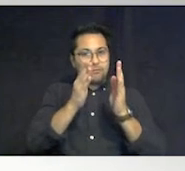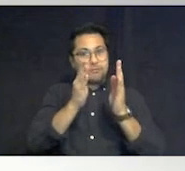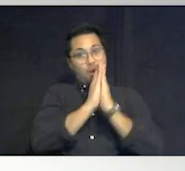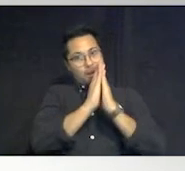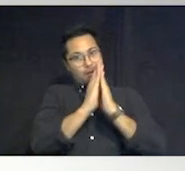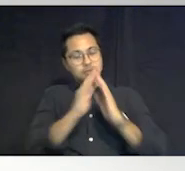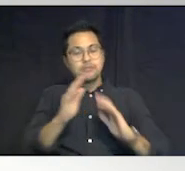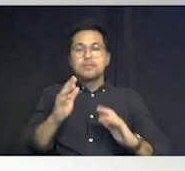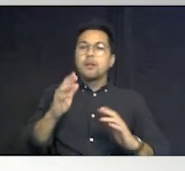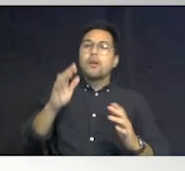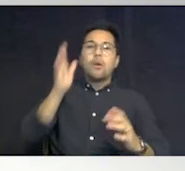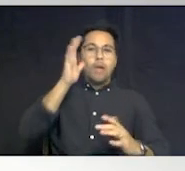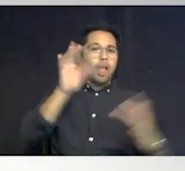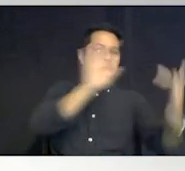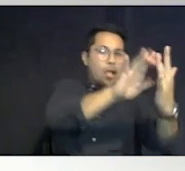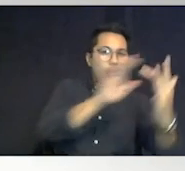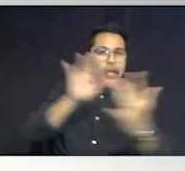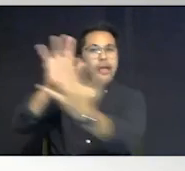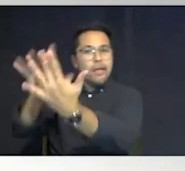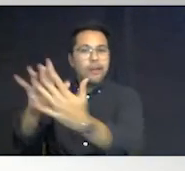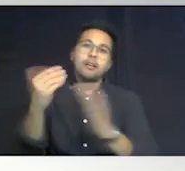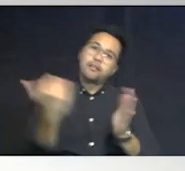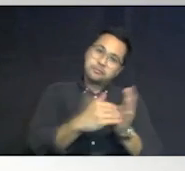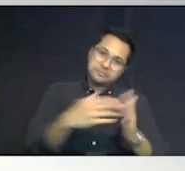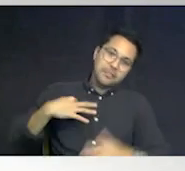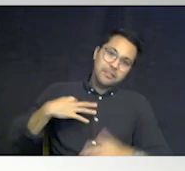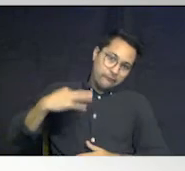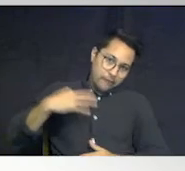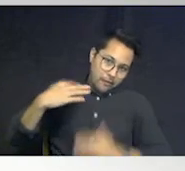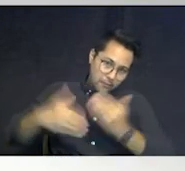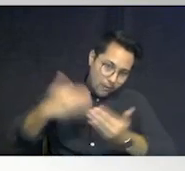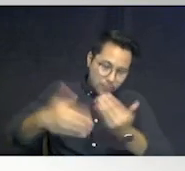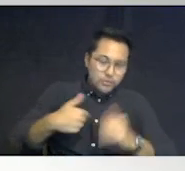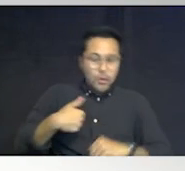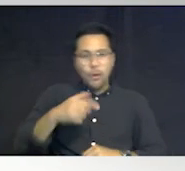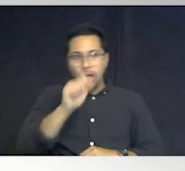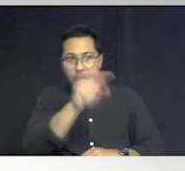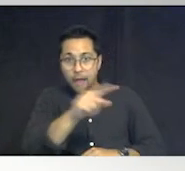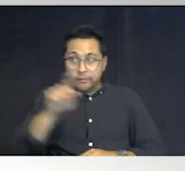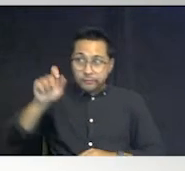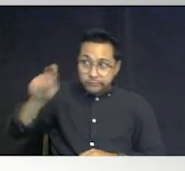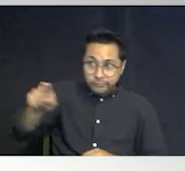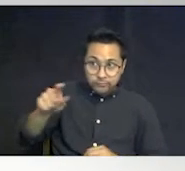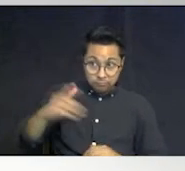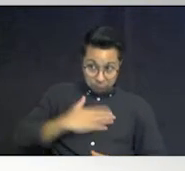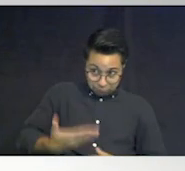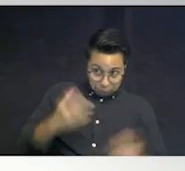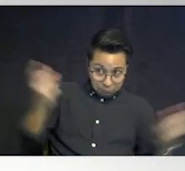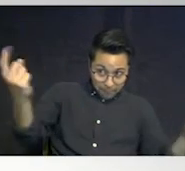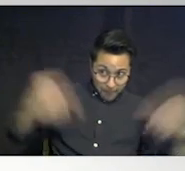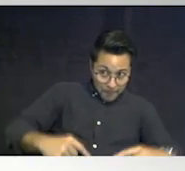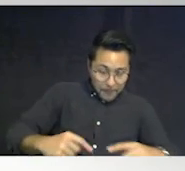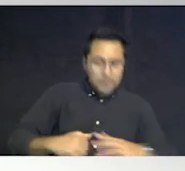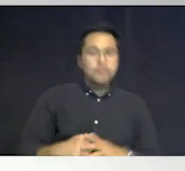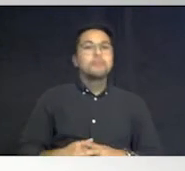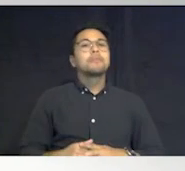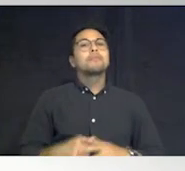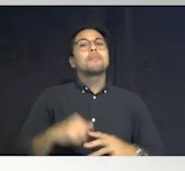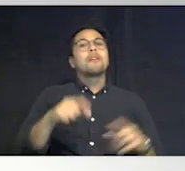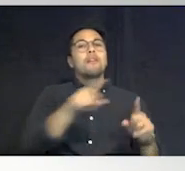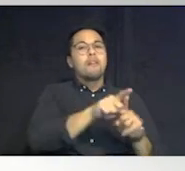As we discussed, this is a voluntary process, so we will ask for both members' willingness to participate. Digital resources will then